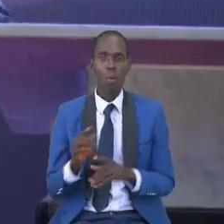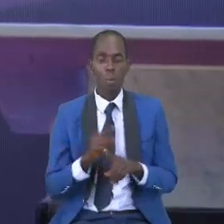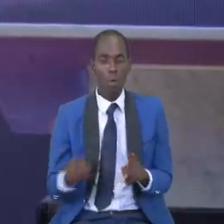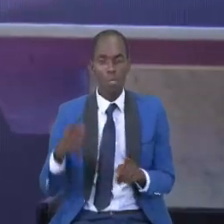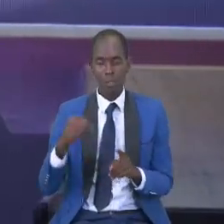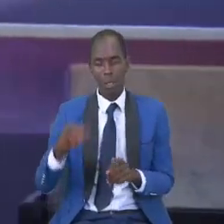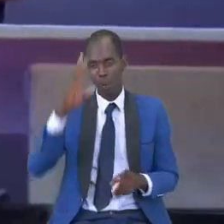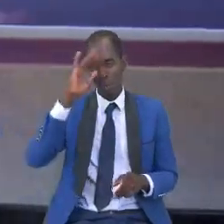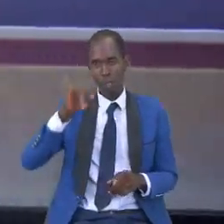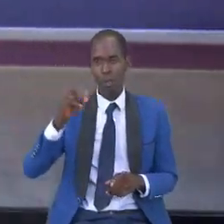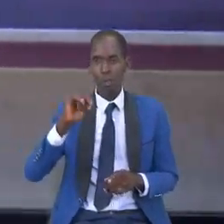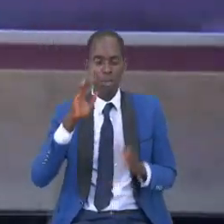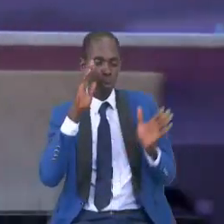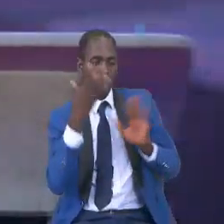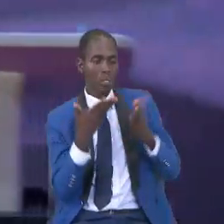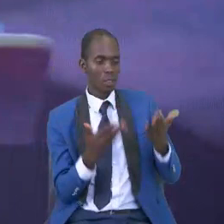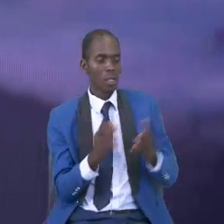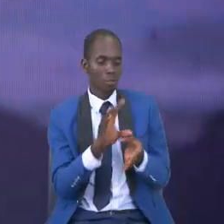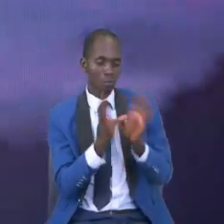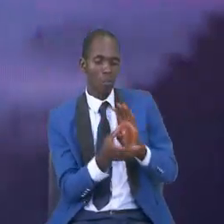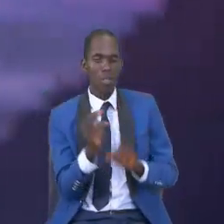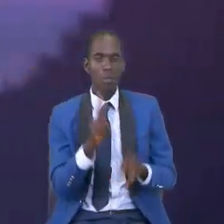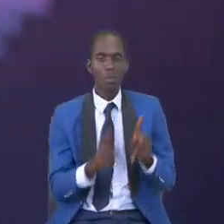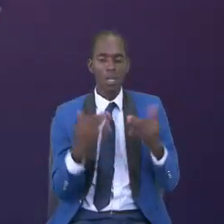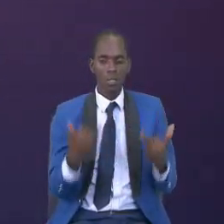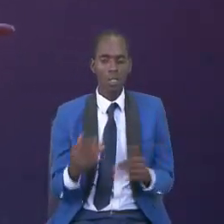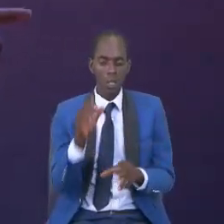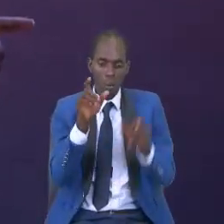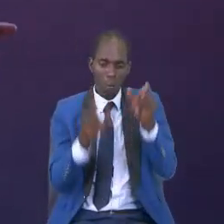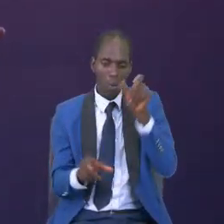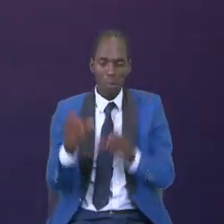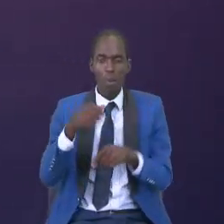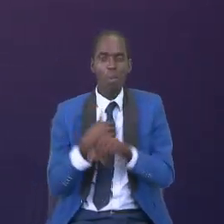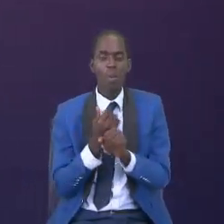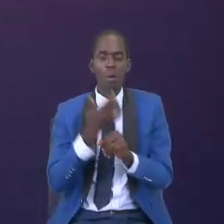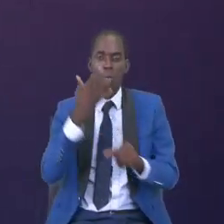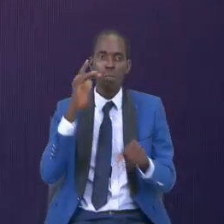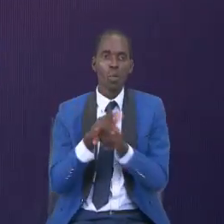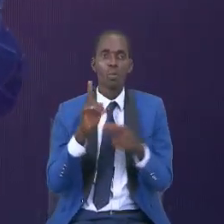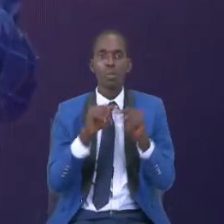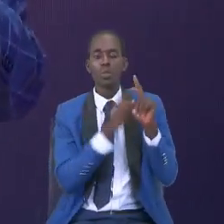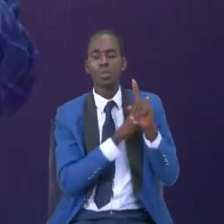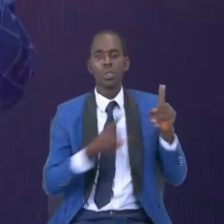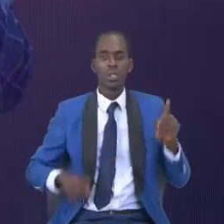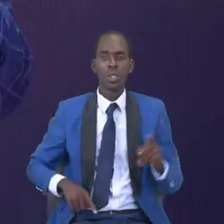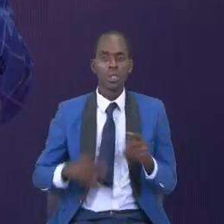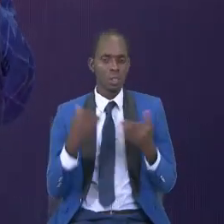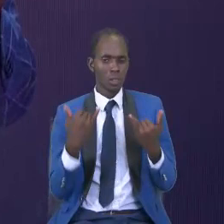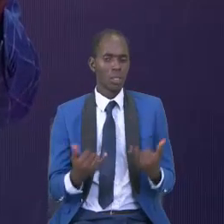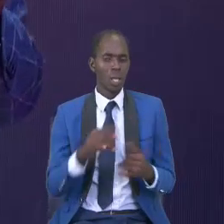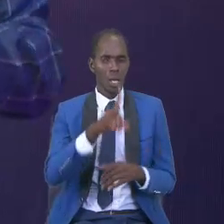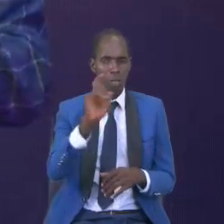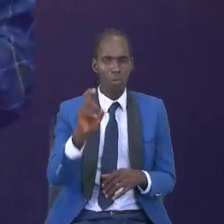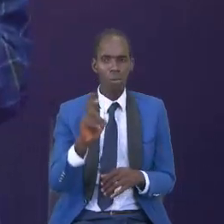the Lord. My question is, if people get converted without our